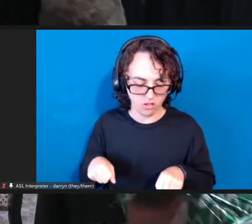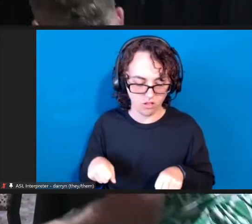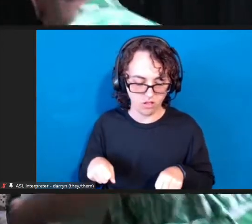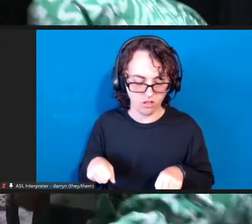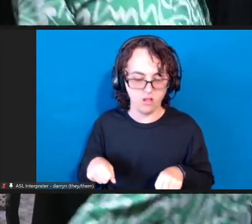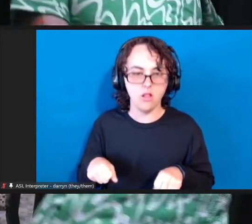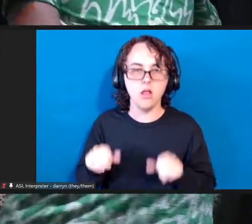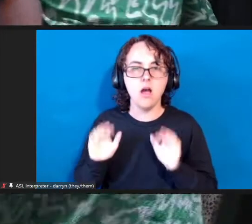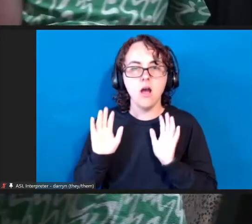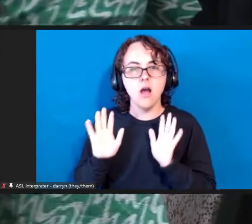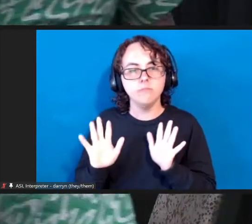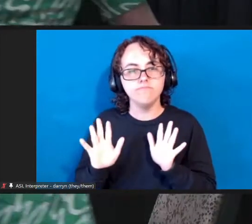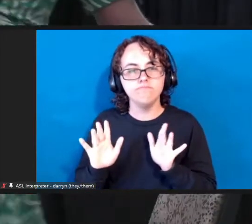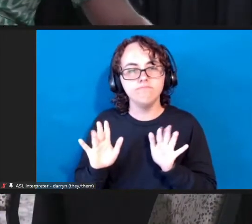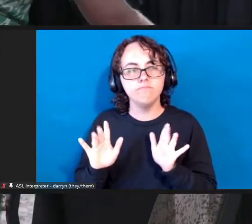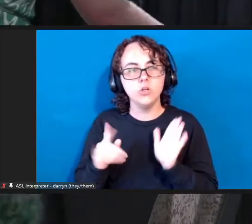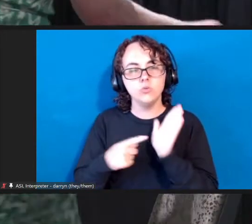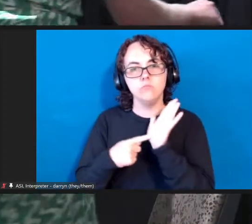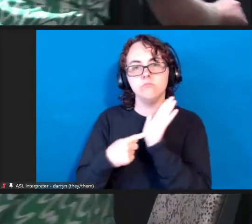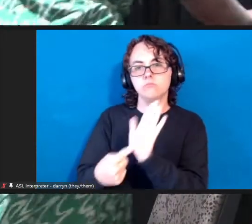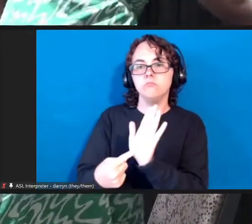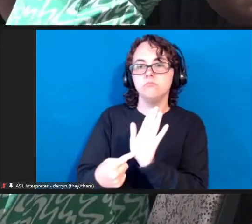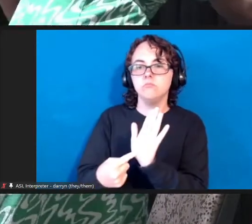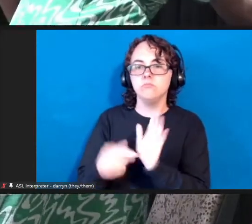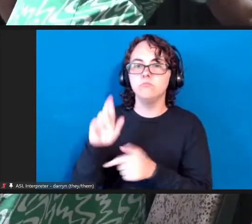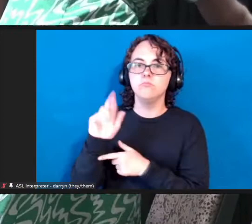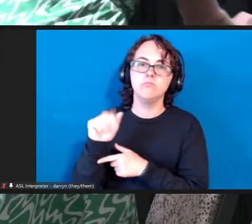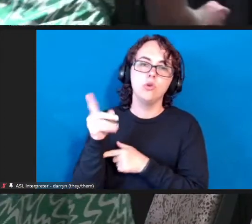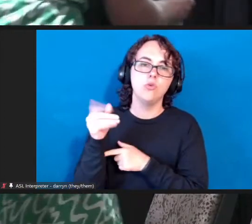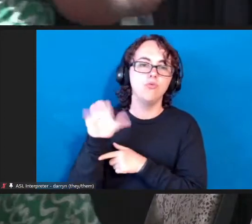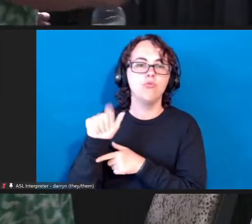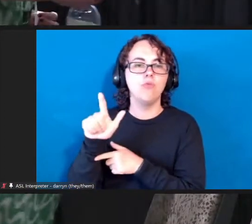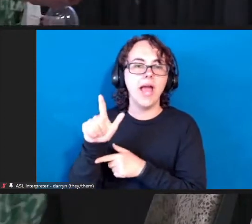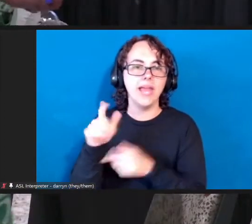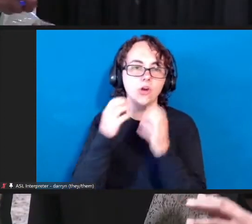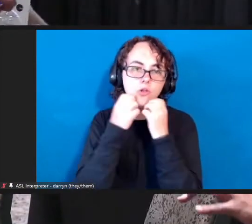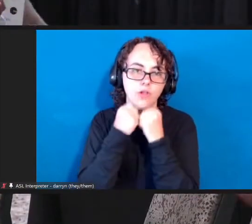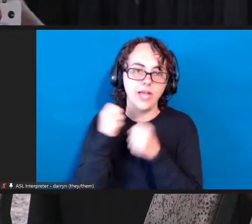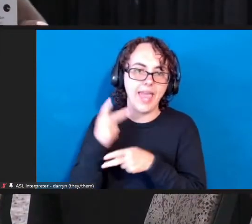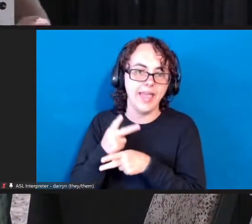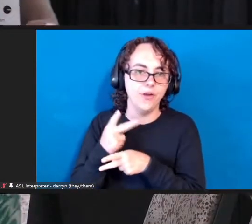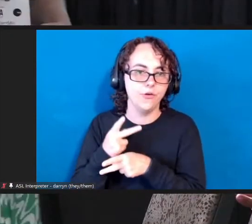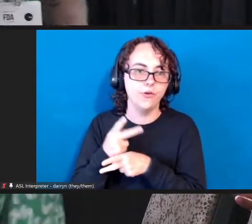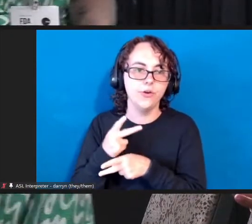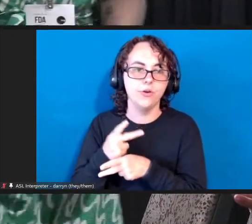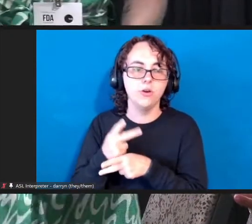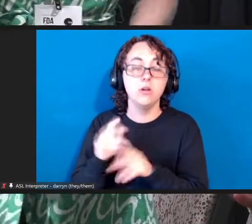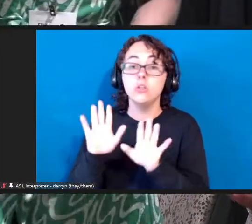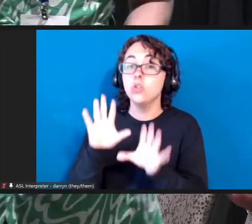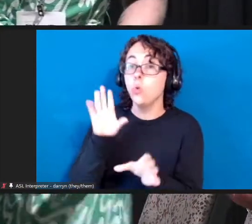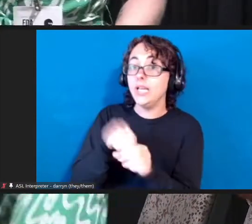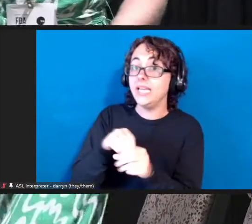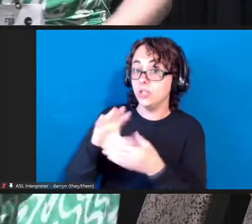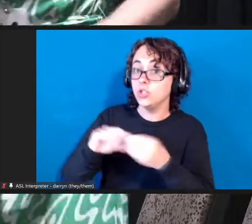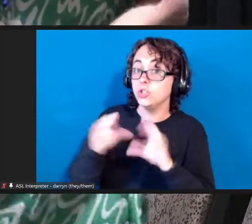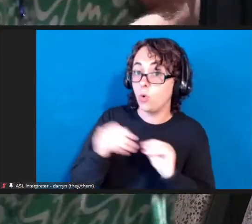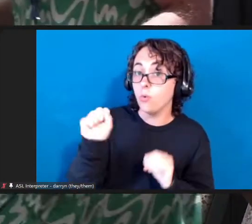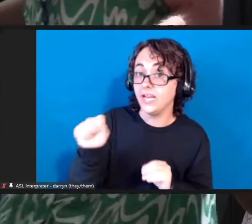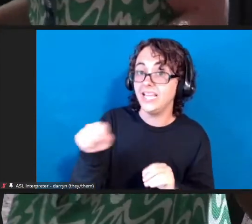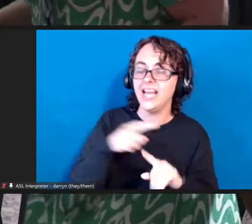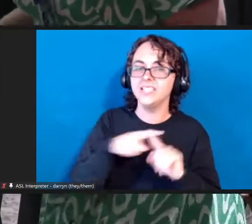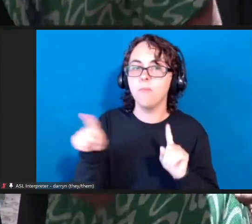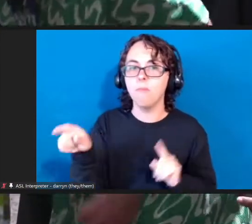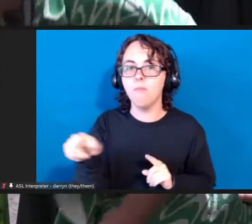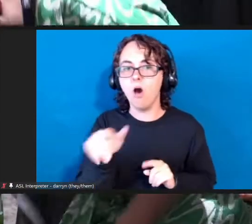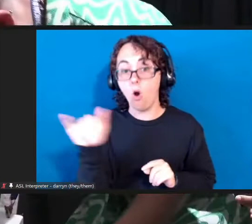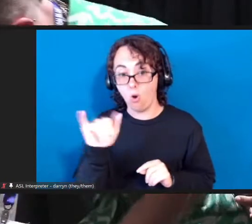to exhibit radical care, not only in the stories that it tells, but for the